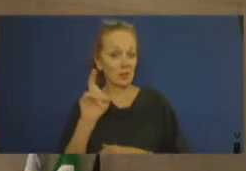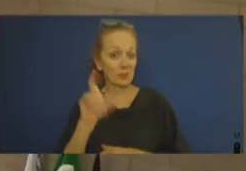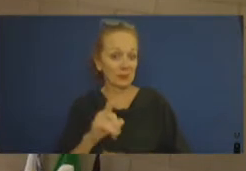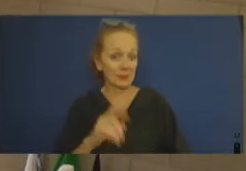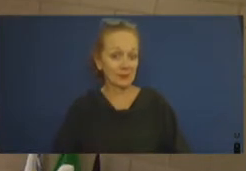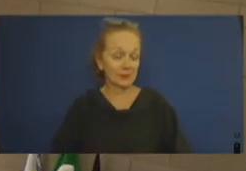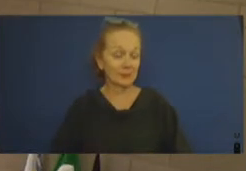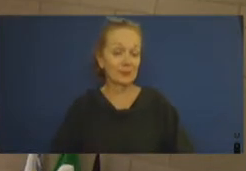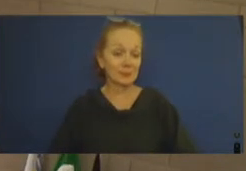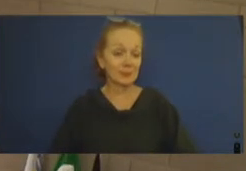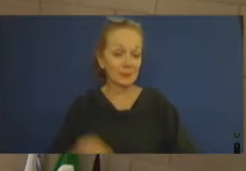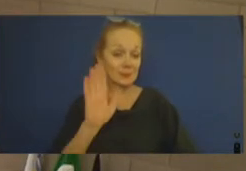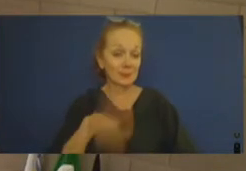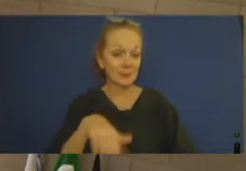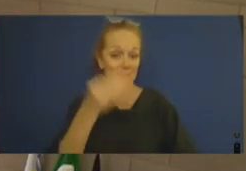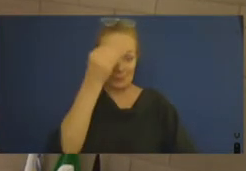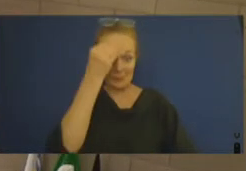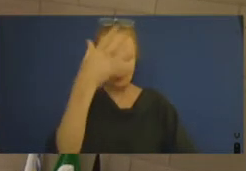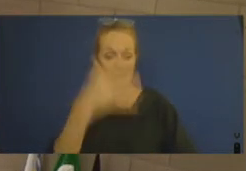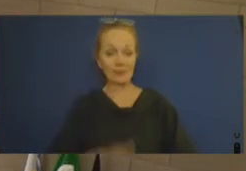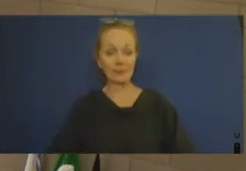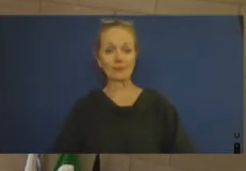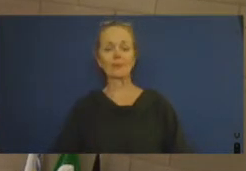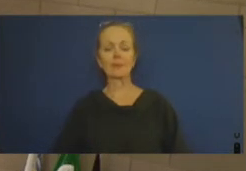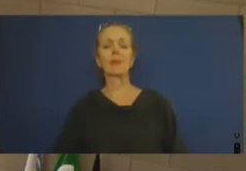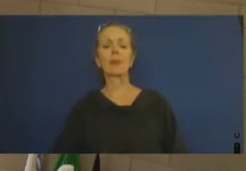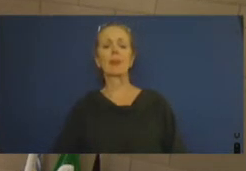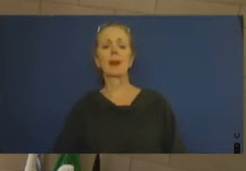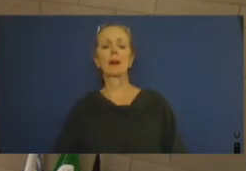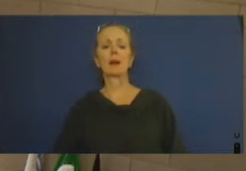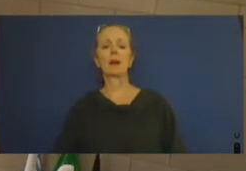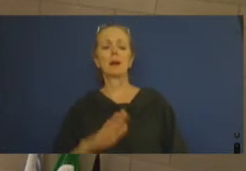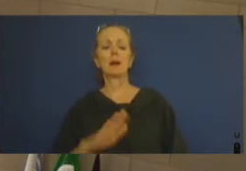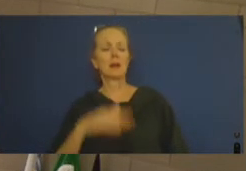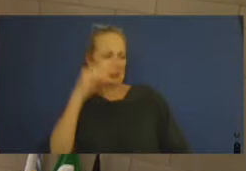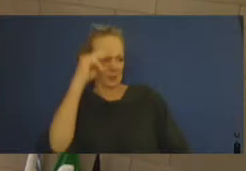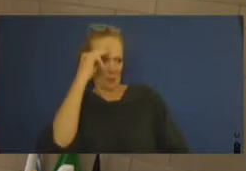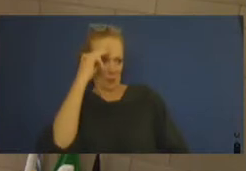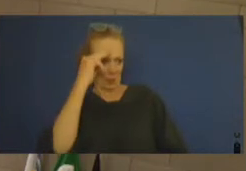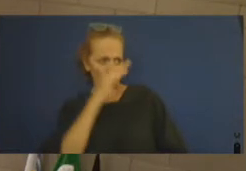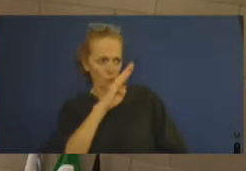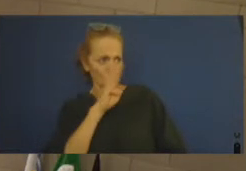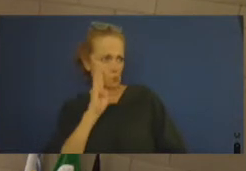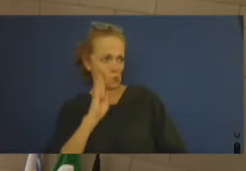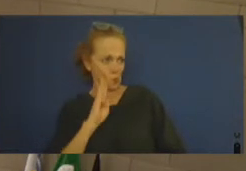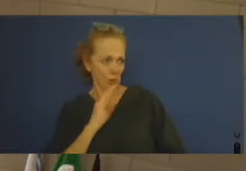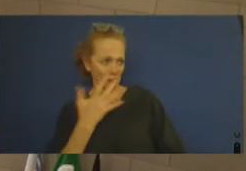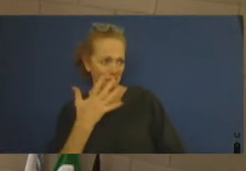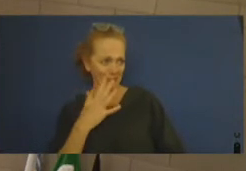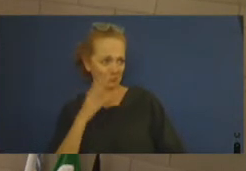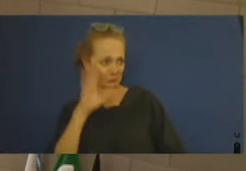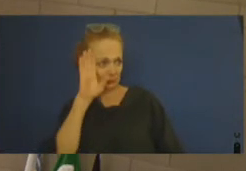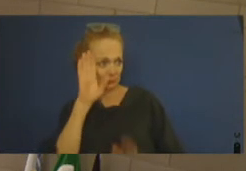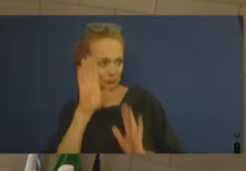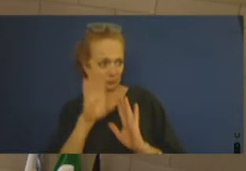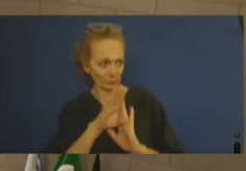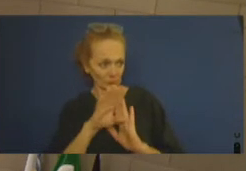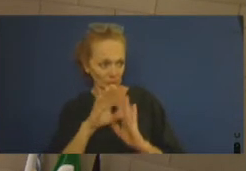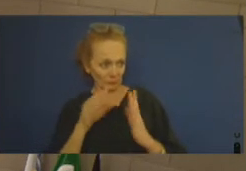Okay. So did Mr. Brown get a copy of this photo? I did. Okay. We think the trucks drive through there. They're